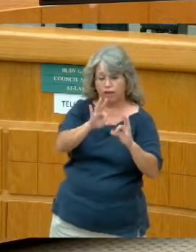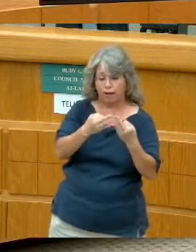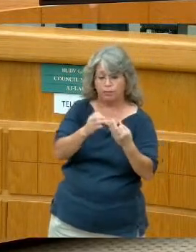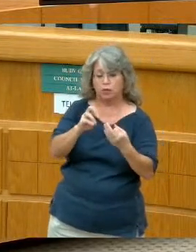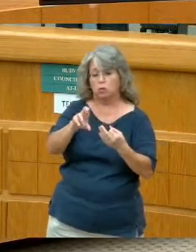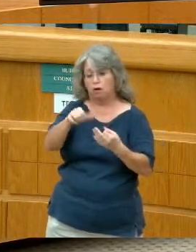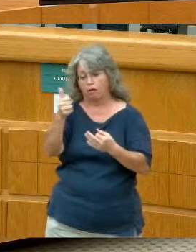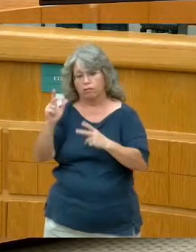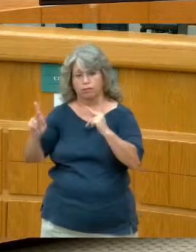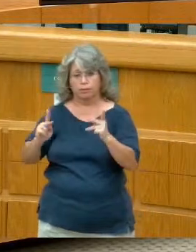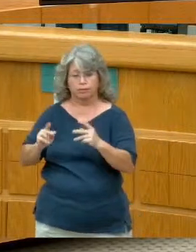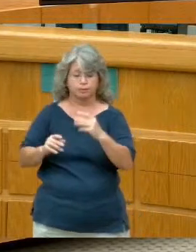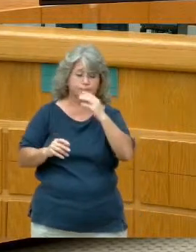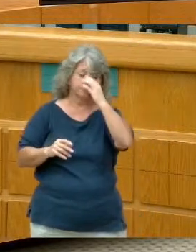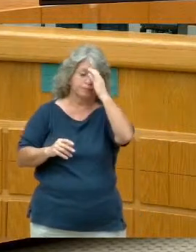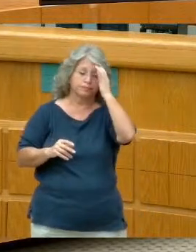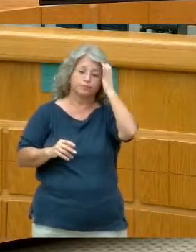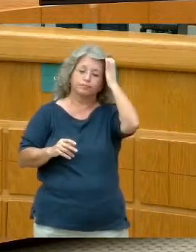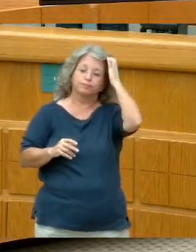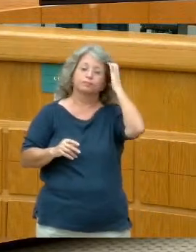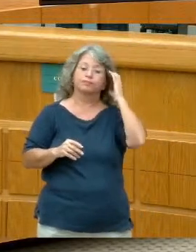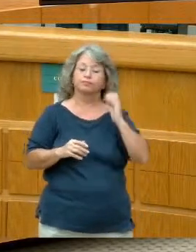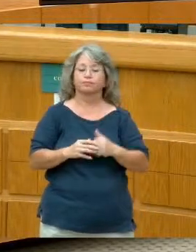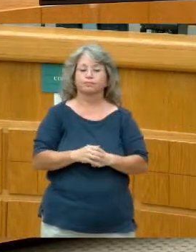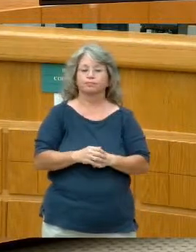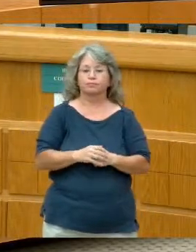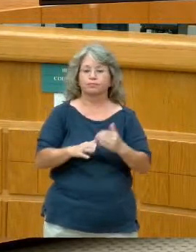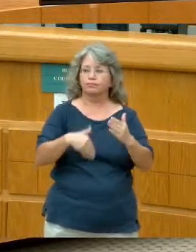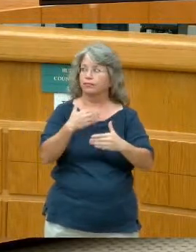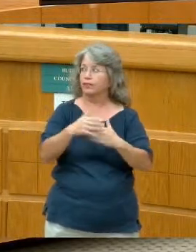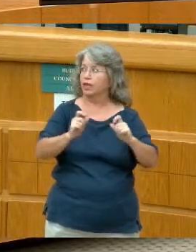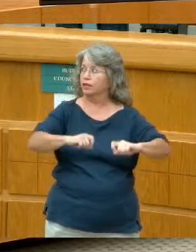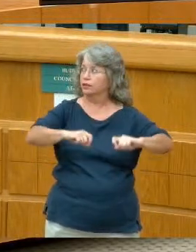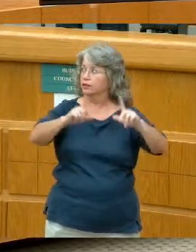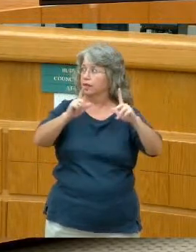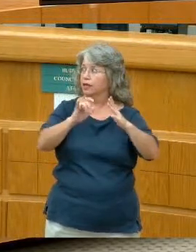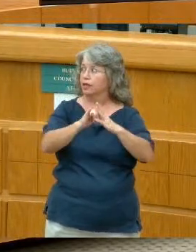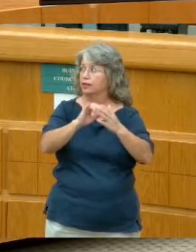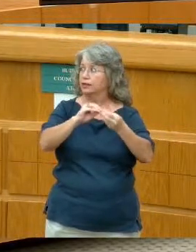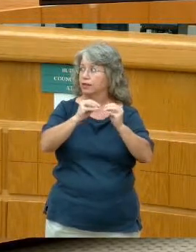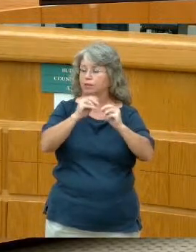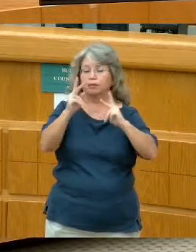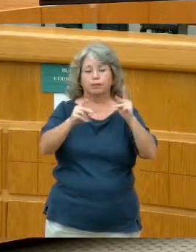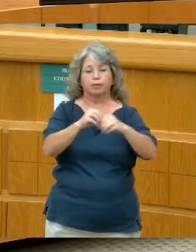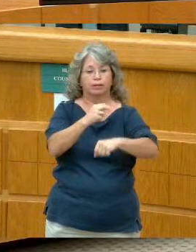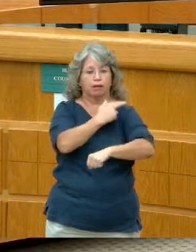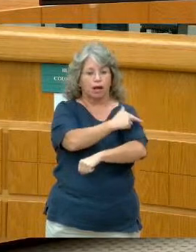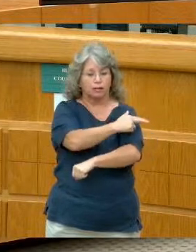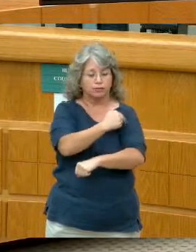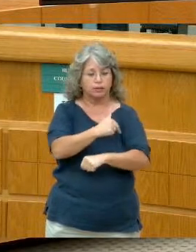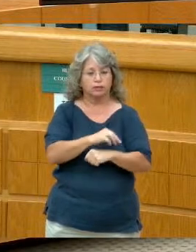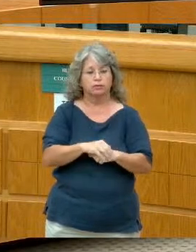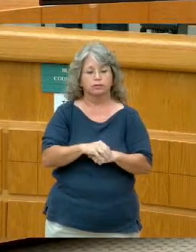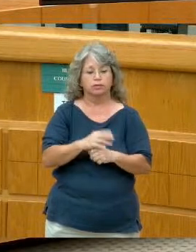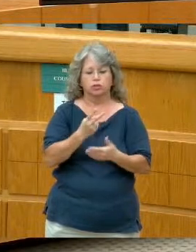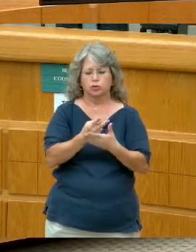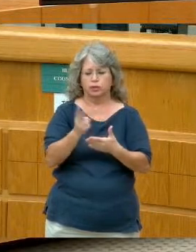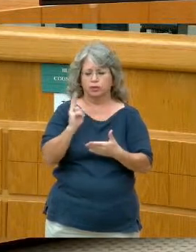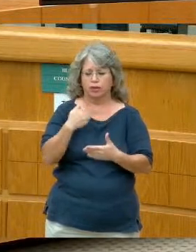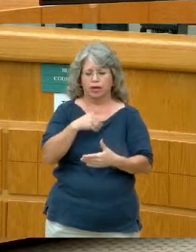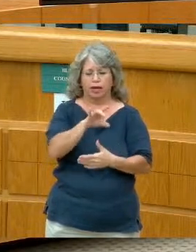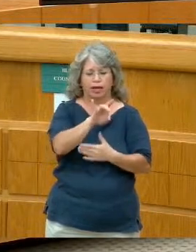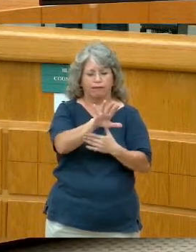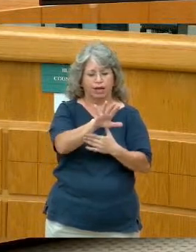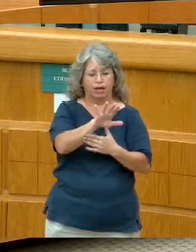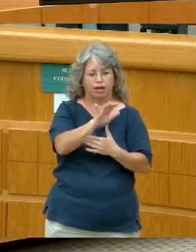others. Next slide, please. And these are the hospitalization patients. So we see 85